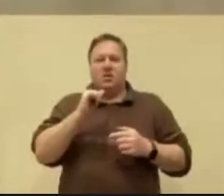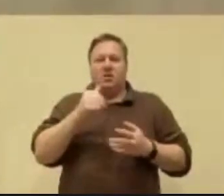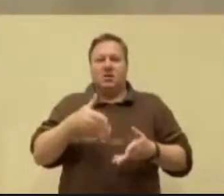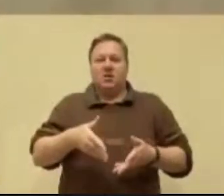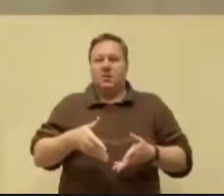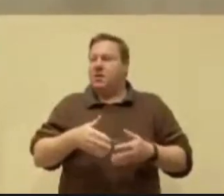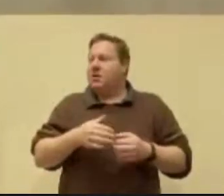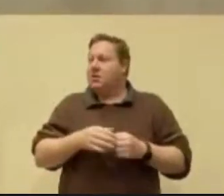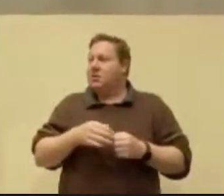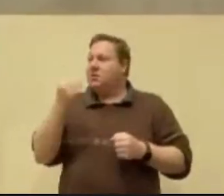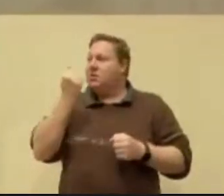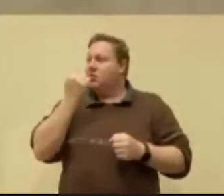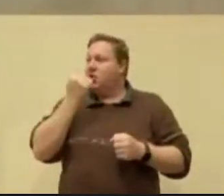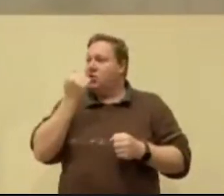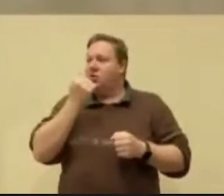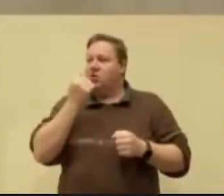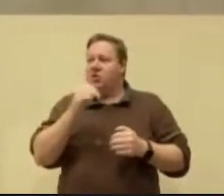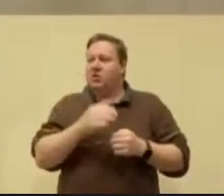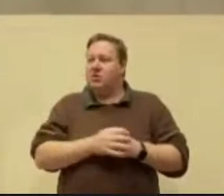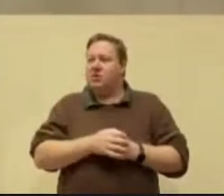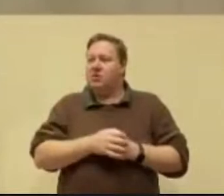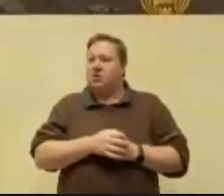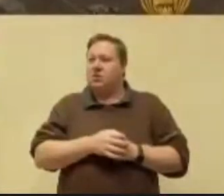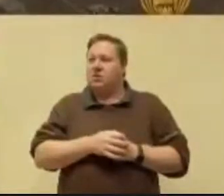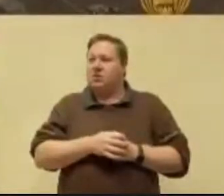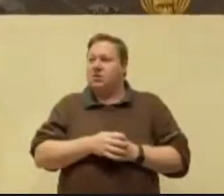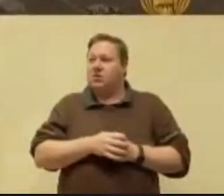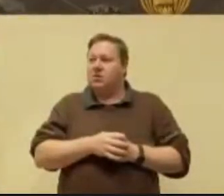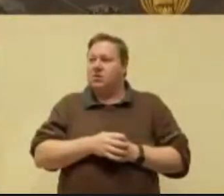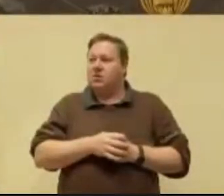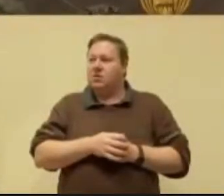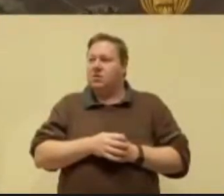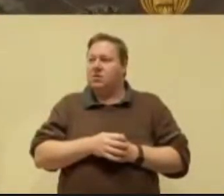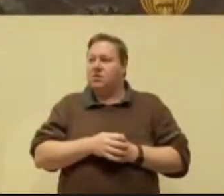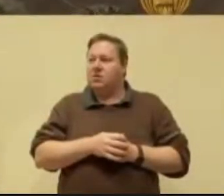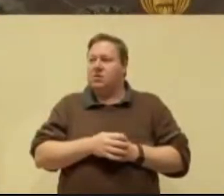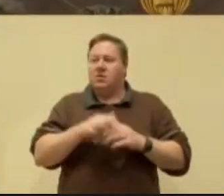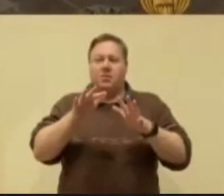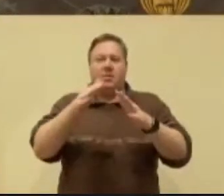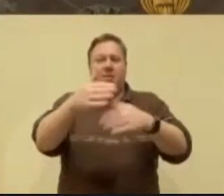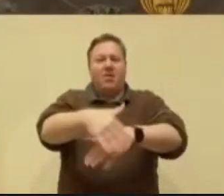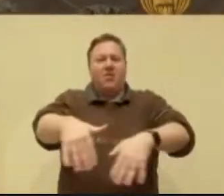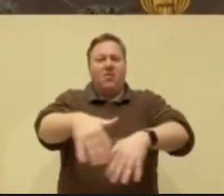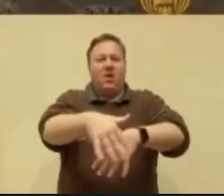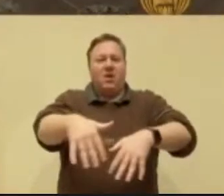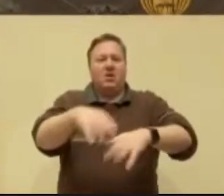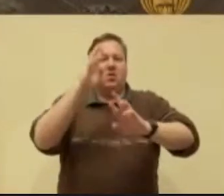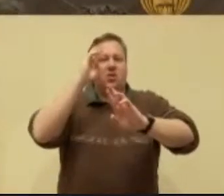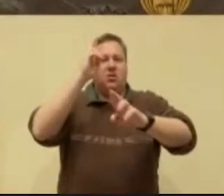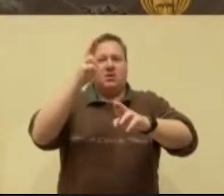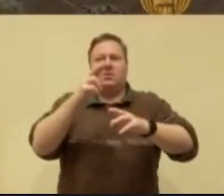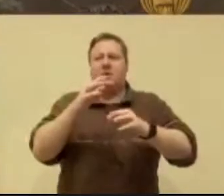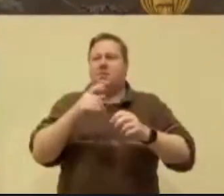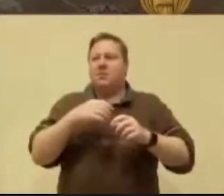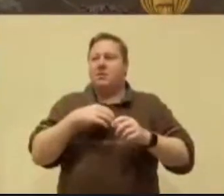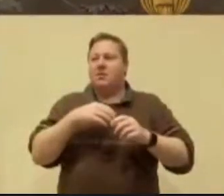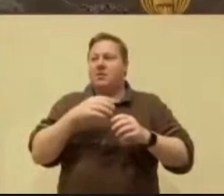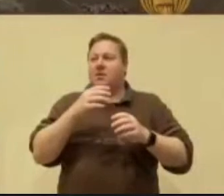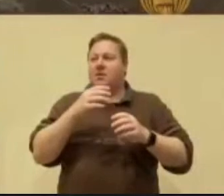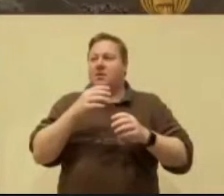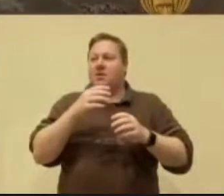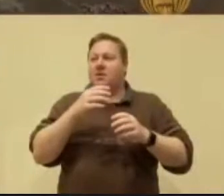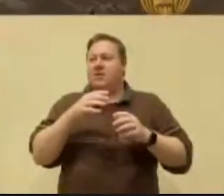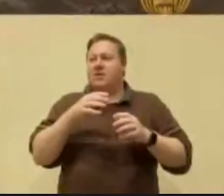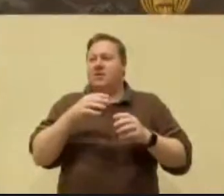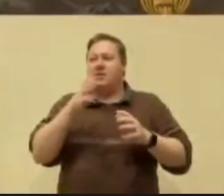sorry sorry can i just ask a person from please to respect the speaker because we can hear you